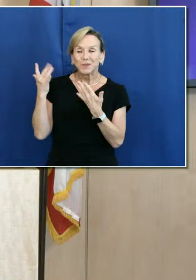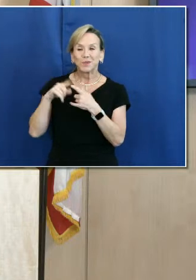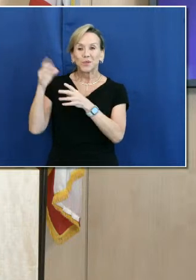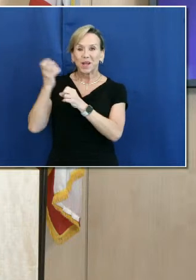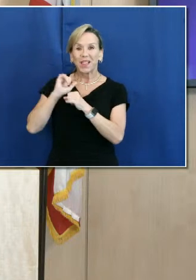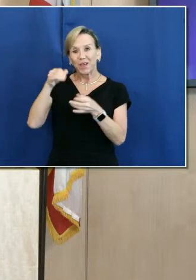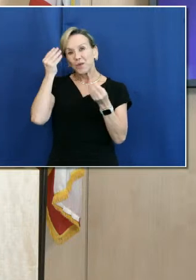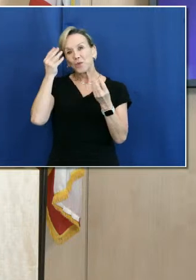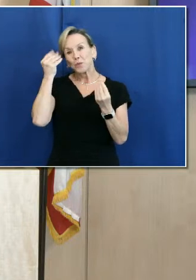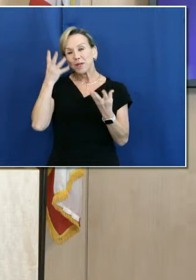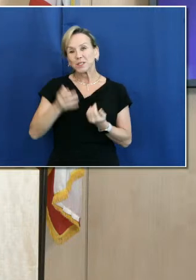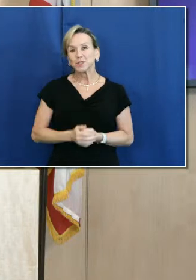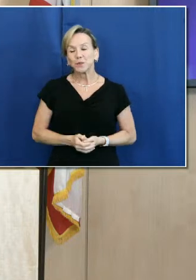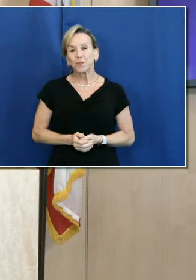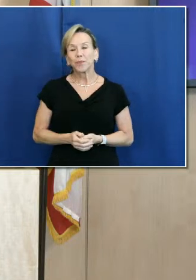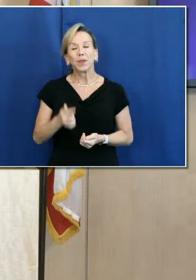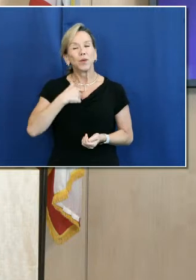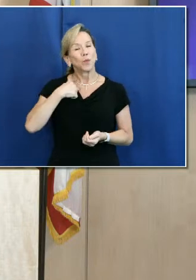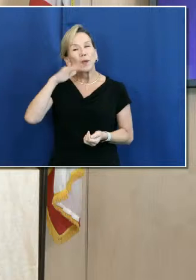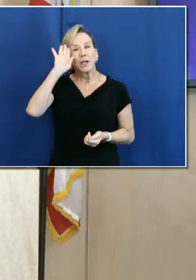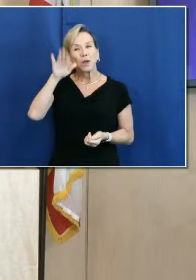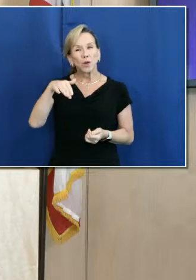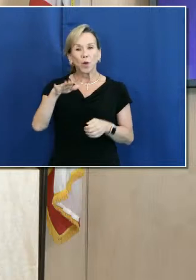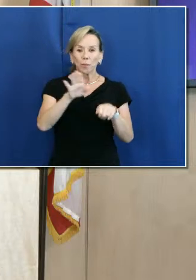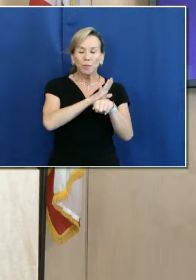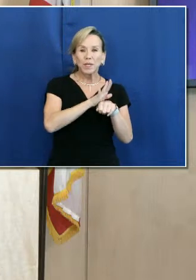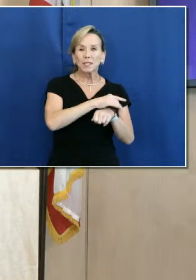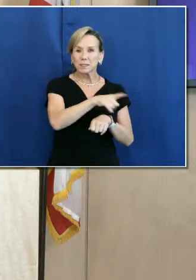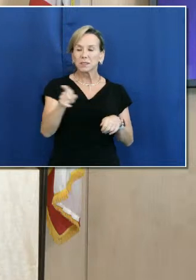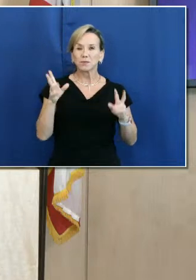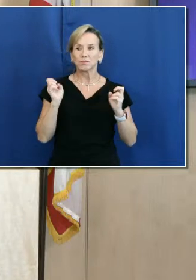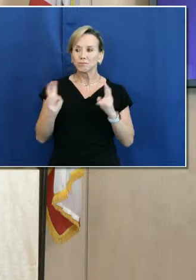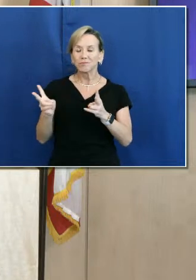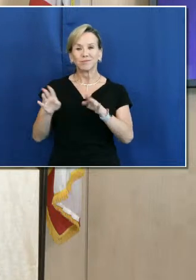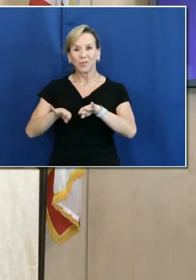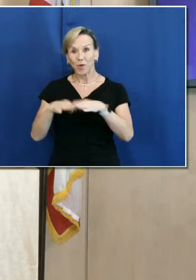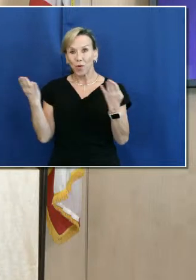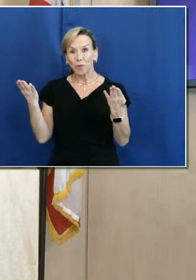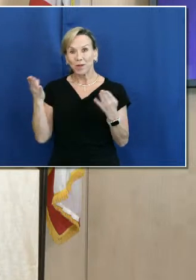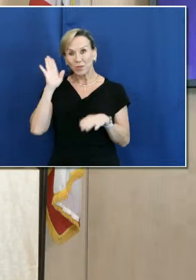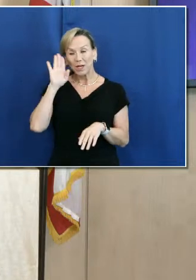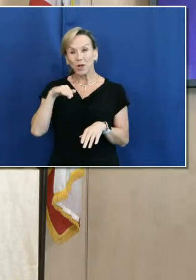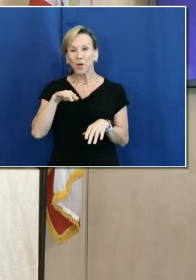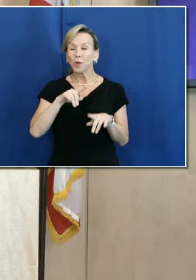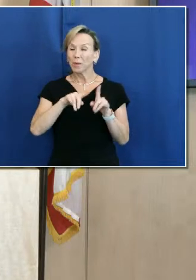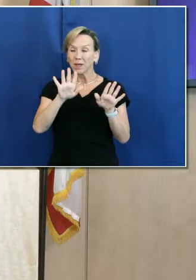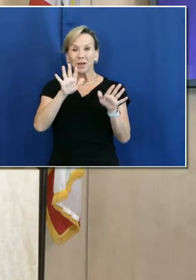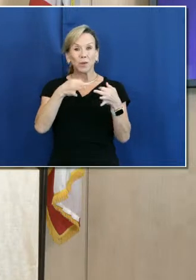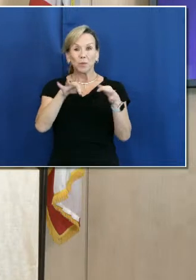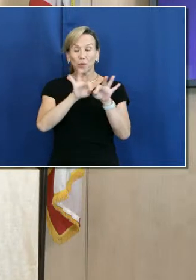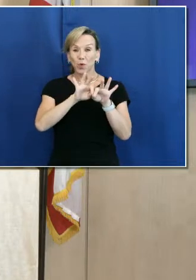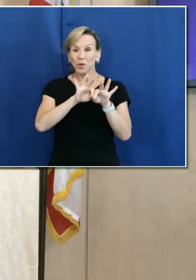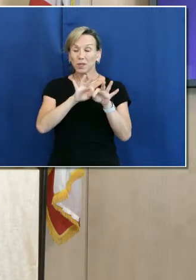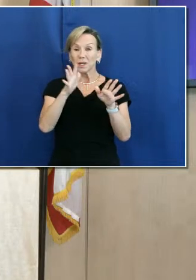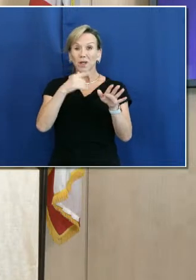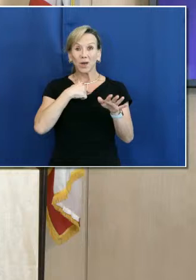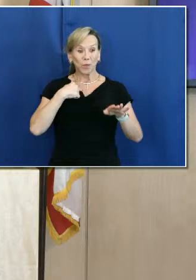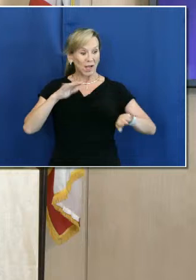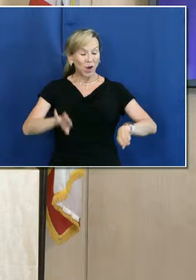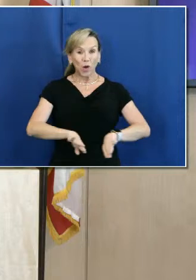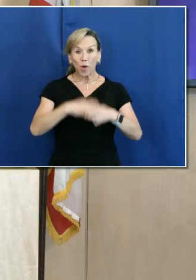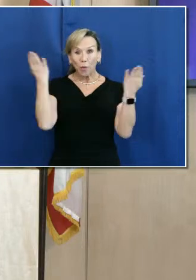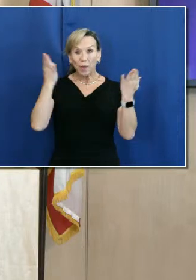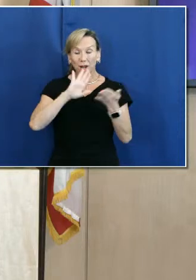this information because we recognize that businesses are anxious to reopen. But as was stated earlier, if we open up everything at